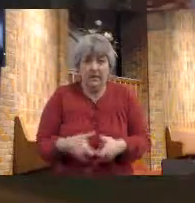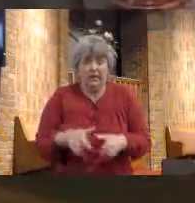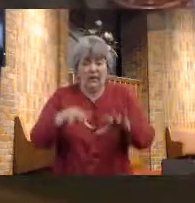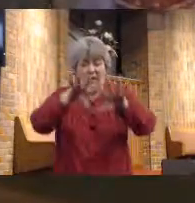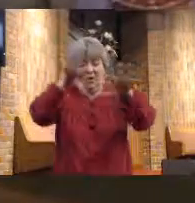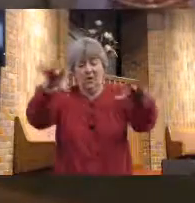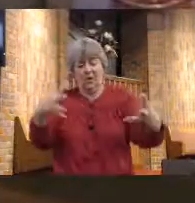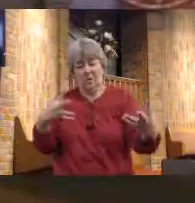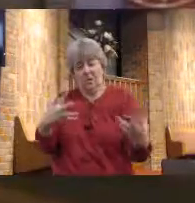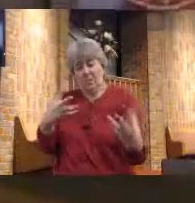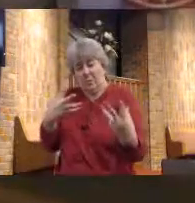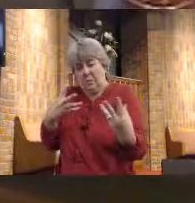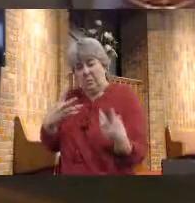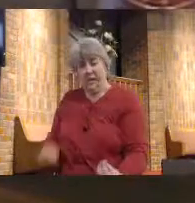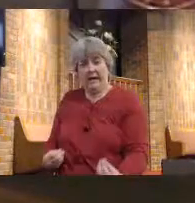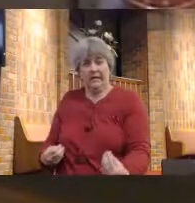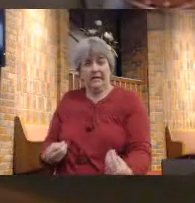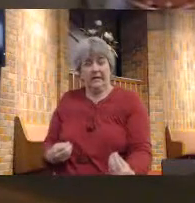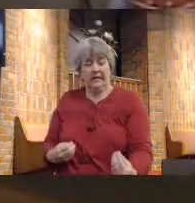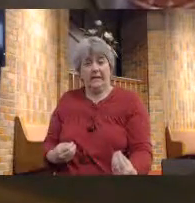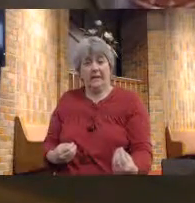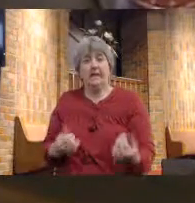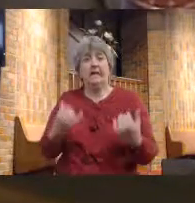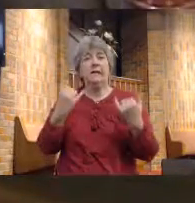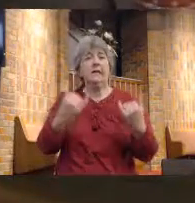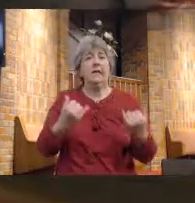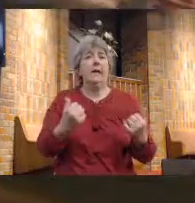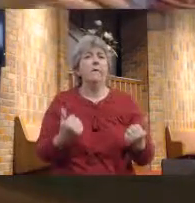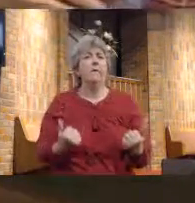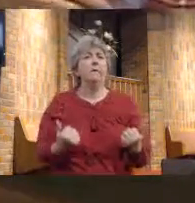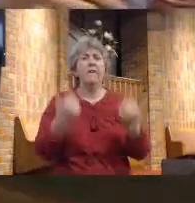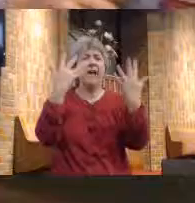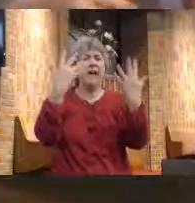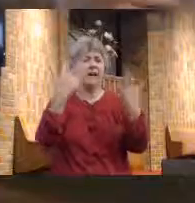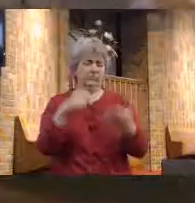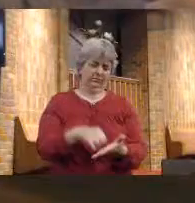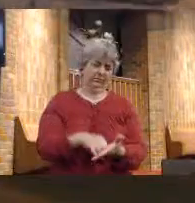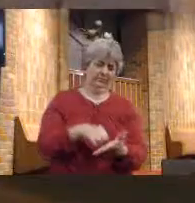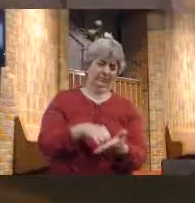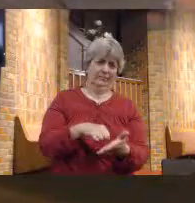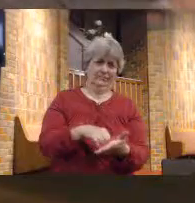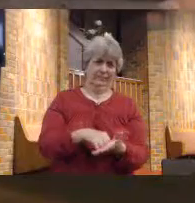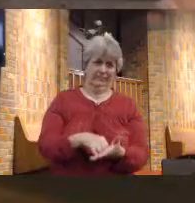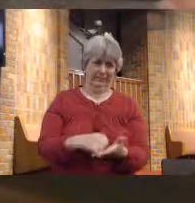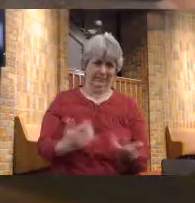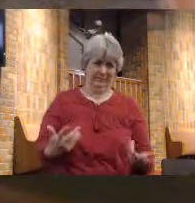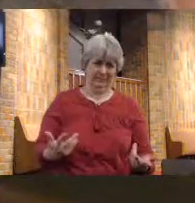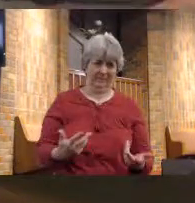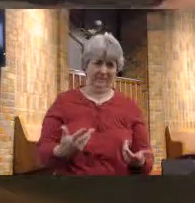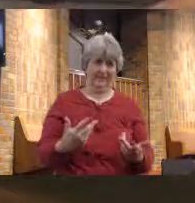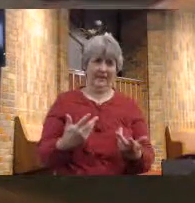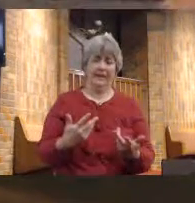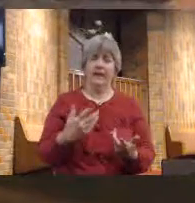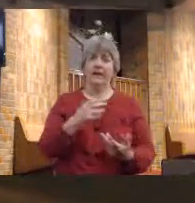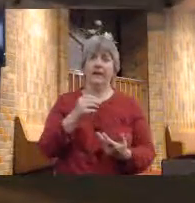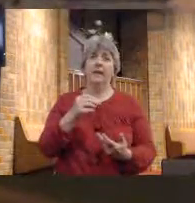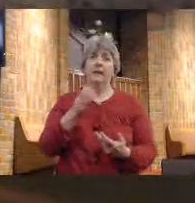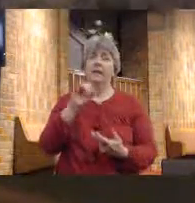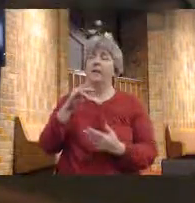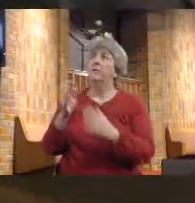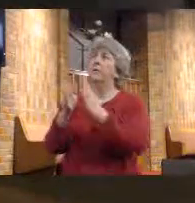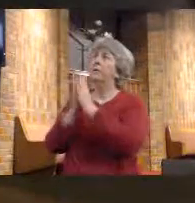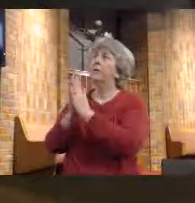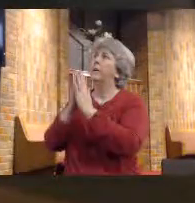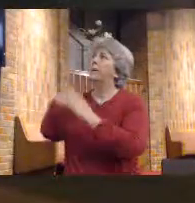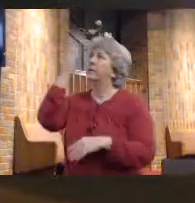soaking wet. How do you start a fire that's soaking wet? It's a challenge. And then Elijah prays to God and says,